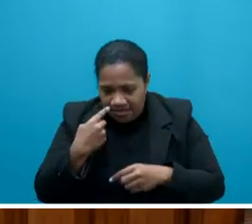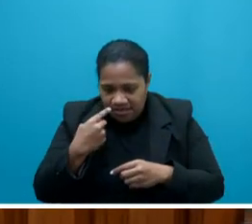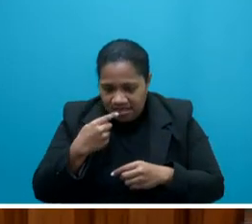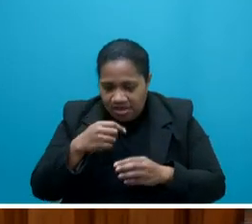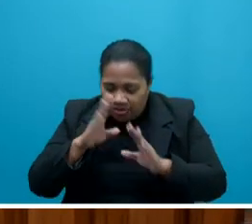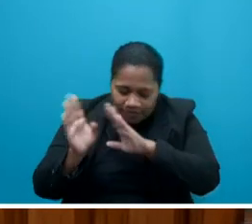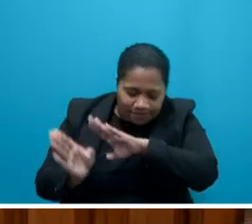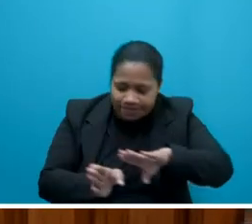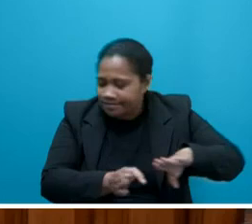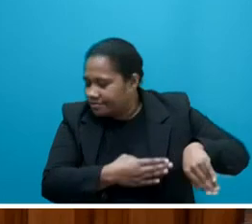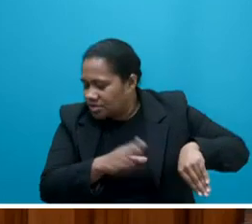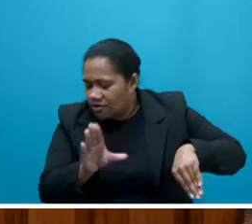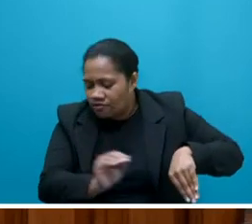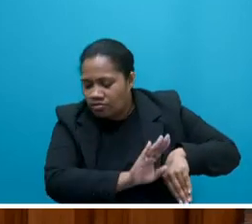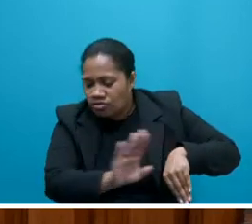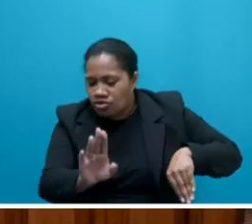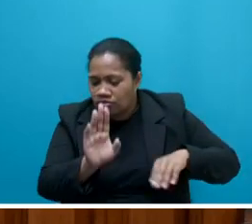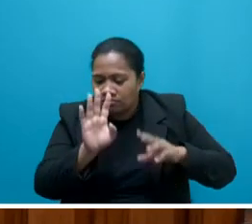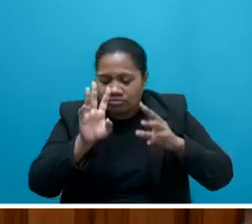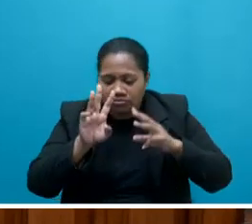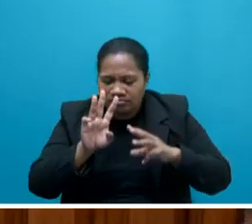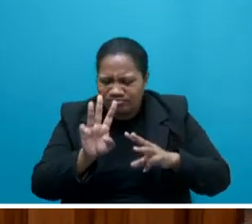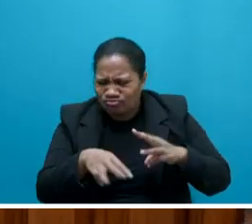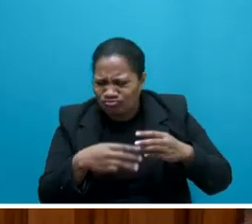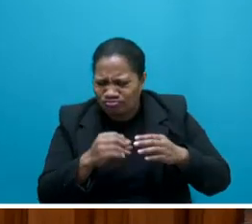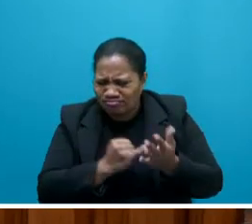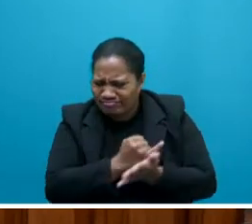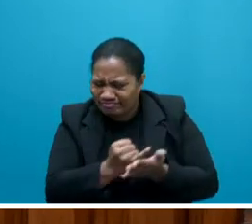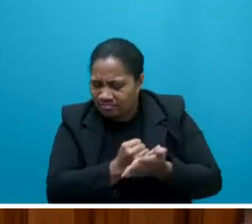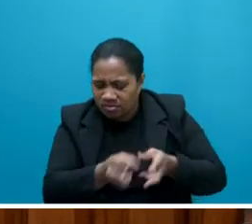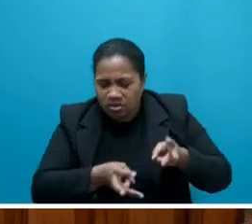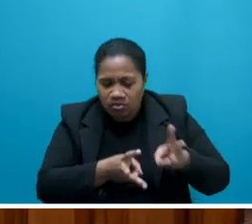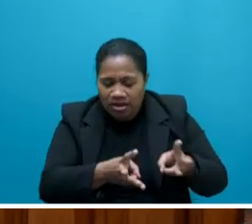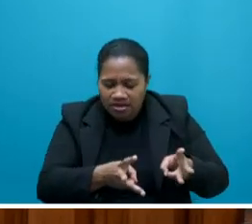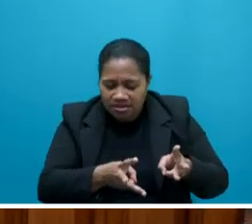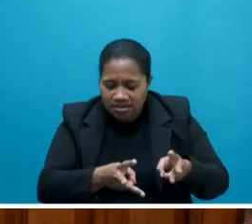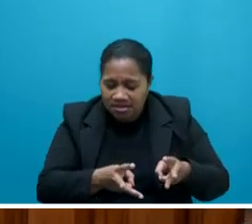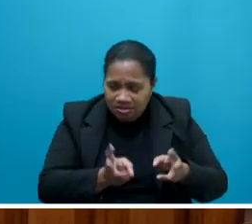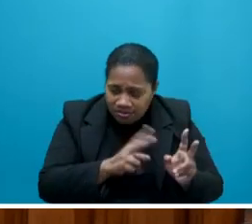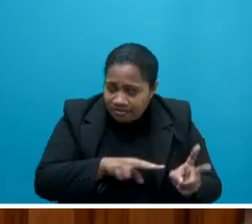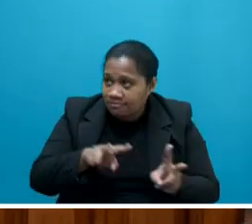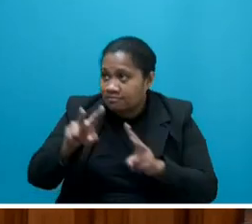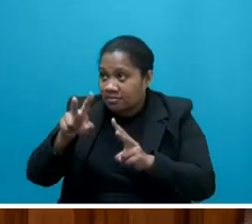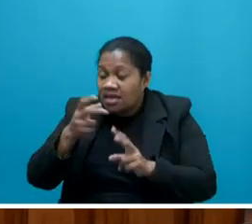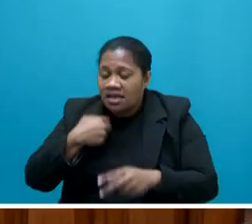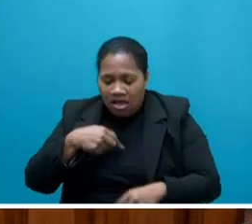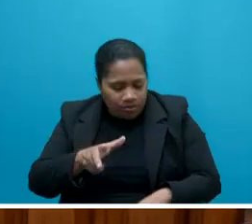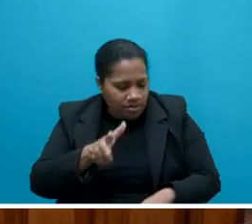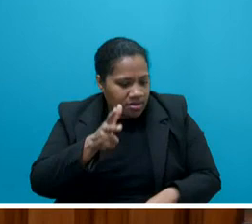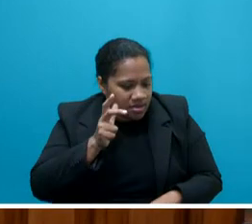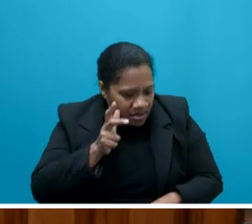will hear from heaven and will forgive their sins and heal their land. Unquote.